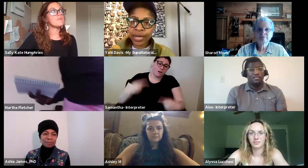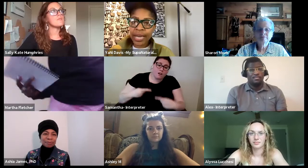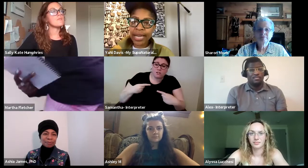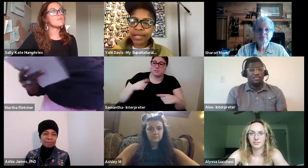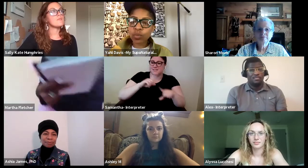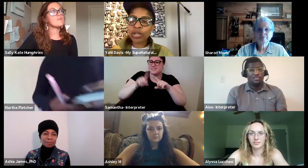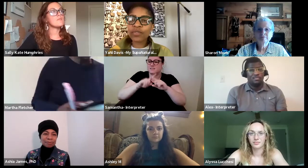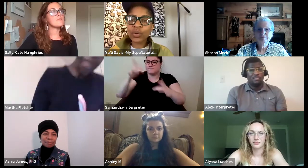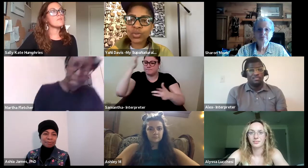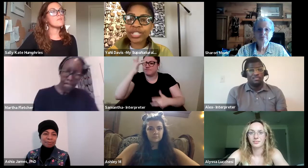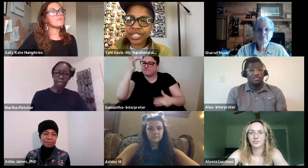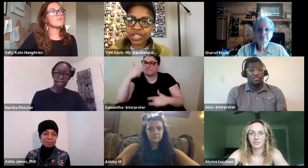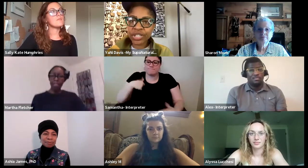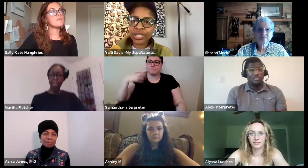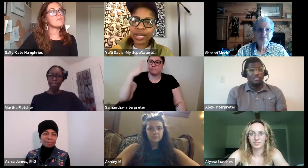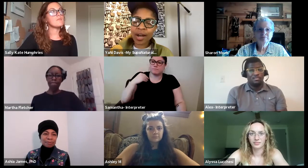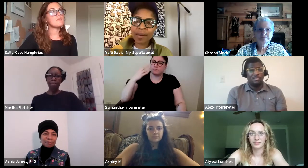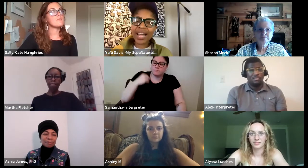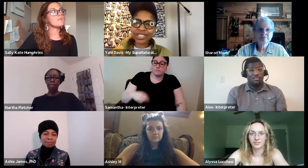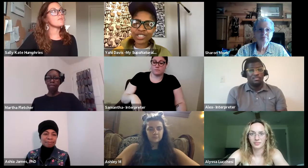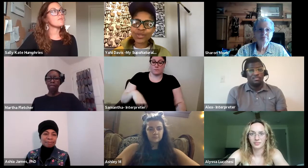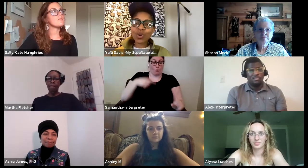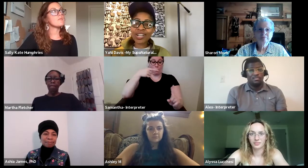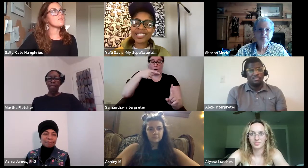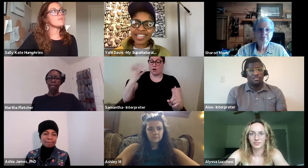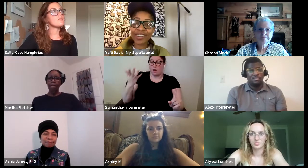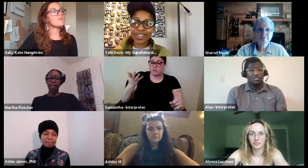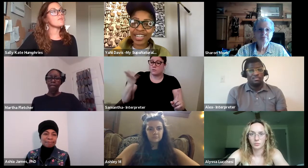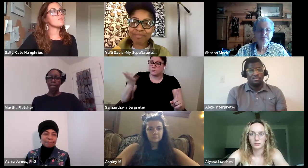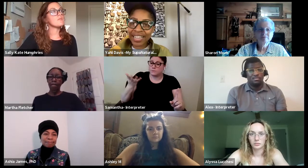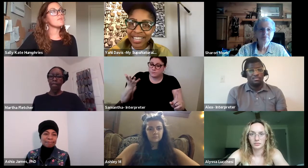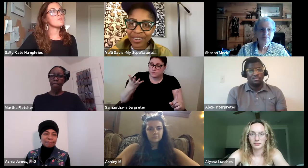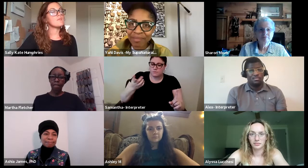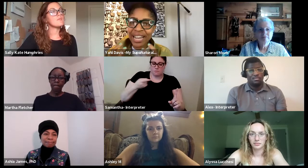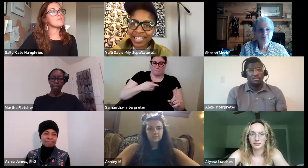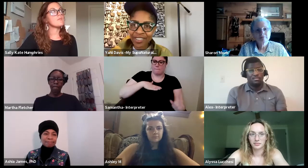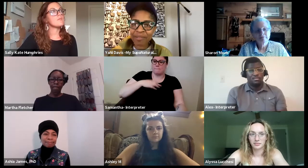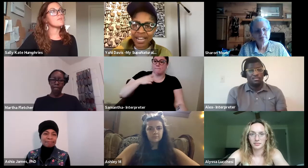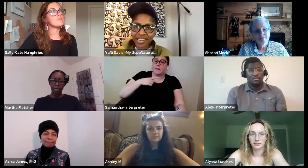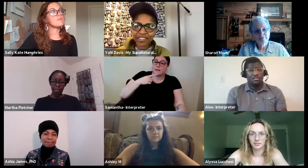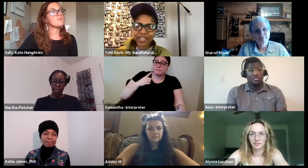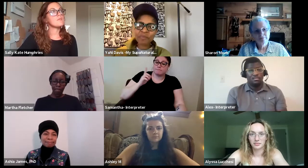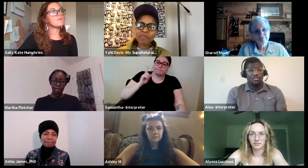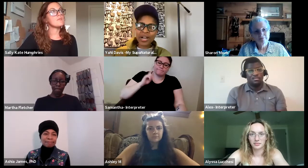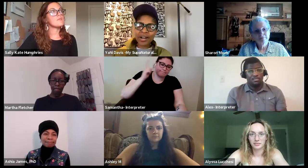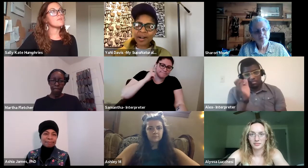conditions. And one of those conditions actually was my hearing.